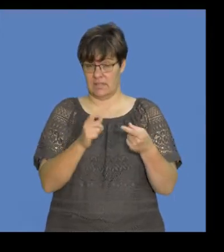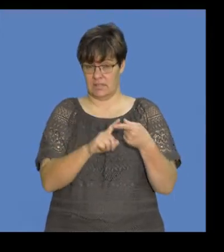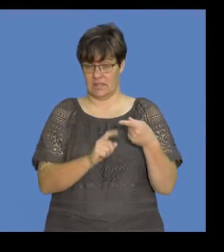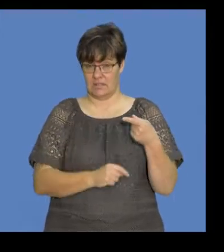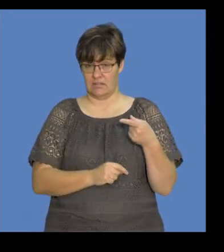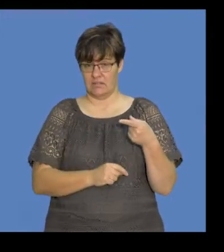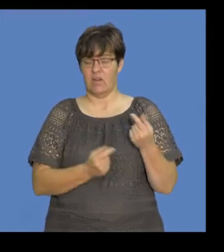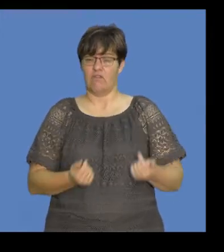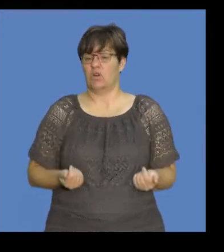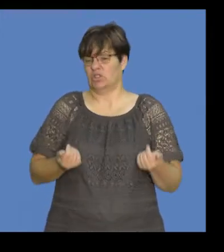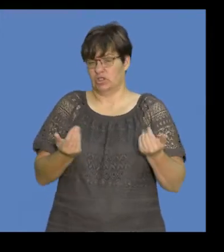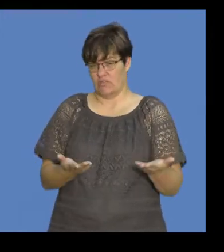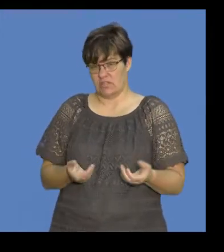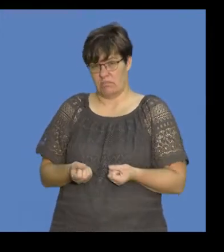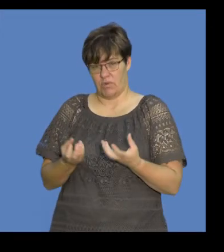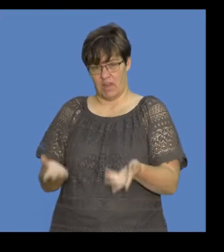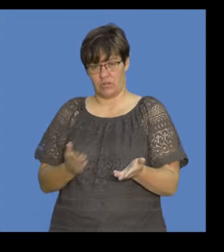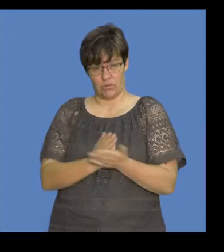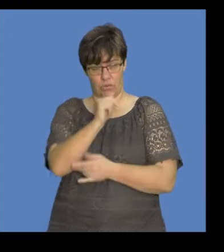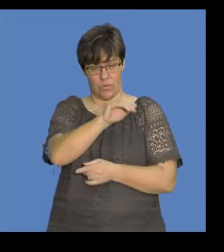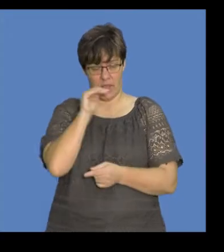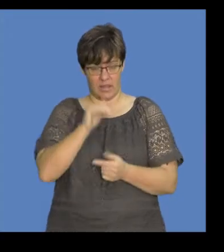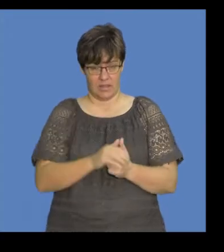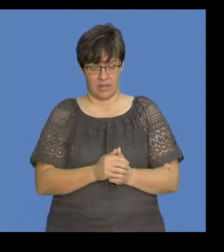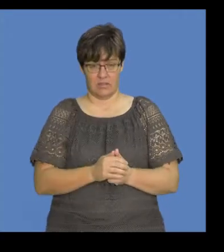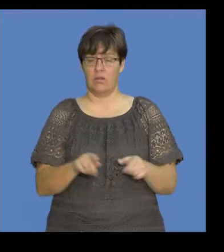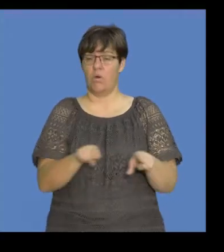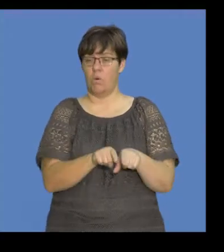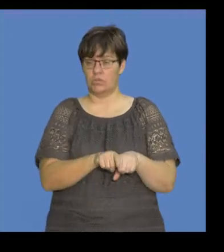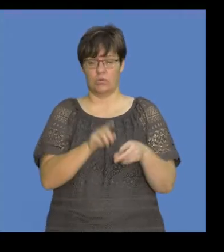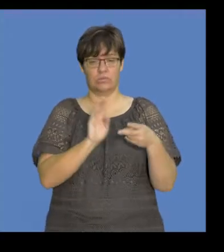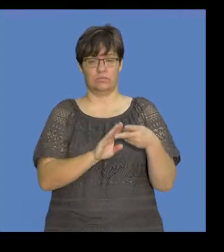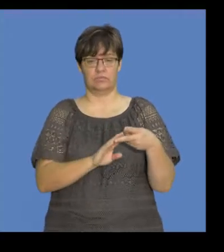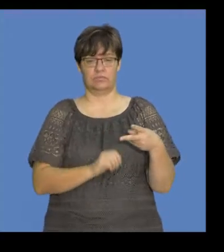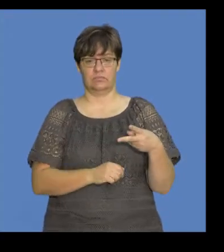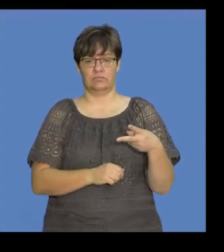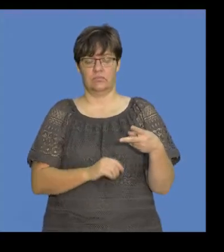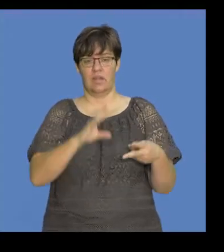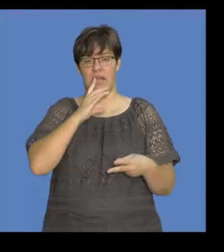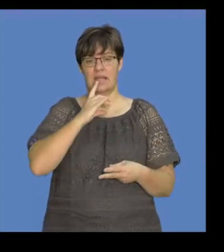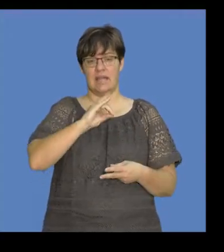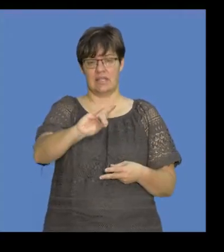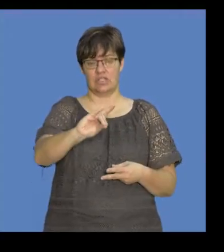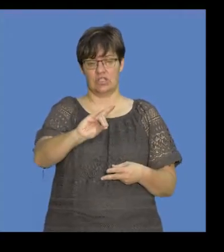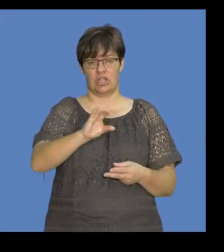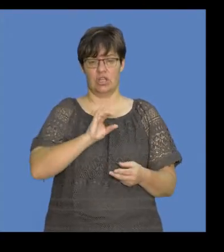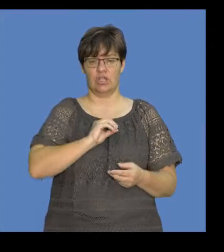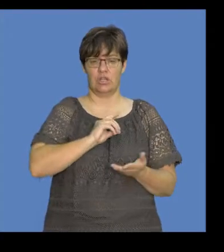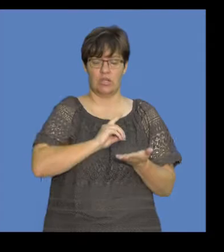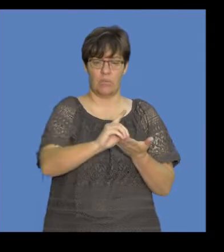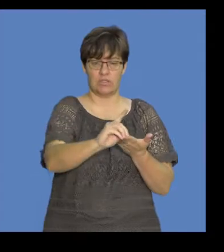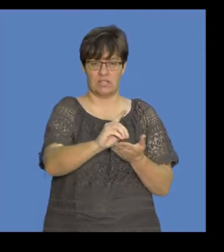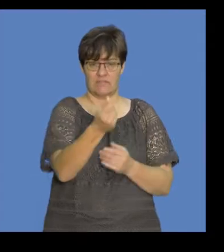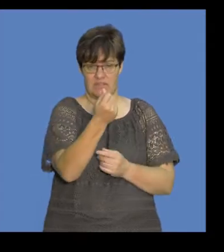right? For the service that's being provided by the bank. You also get another one called cash deposit fees,